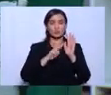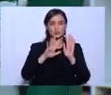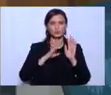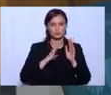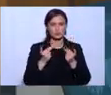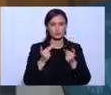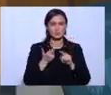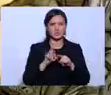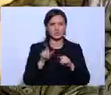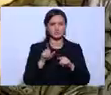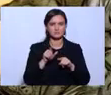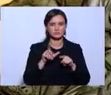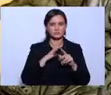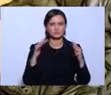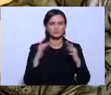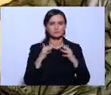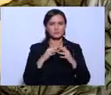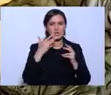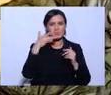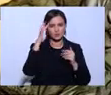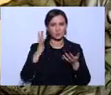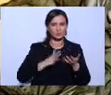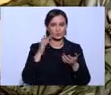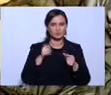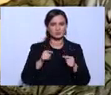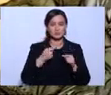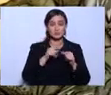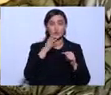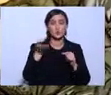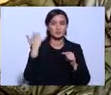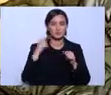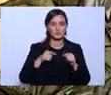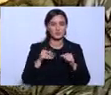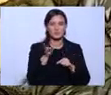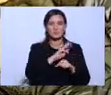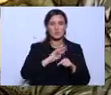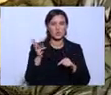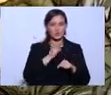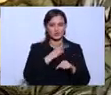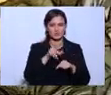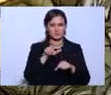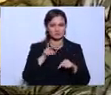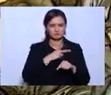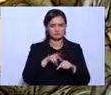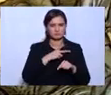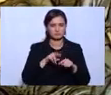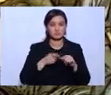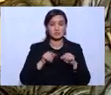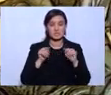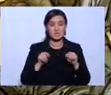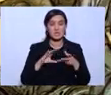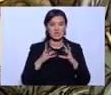was the most brutal war that America had faced up to that time. Millions died, and